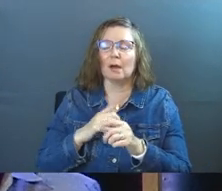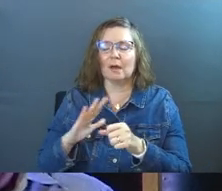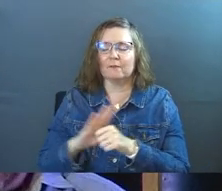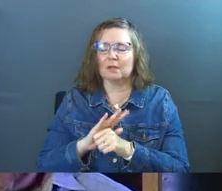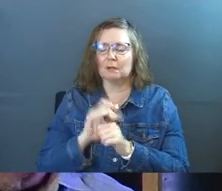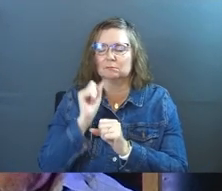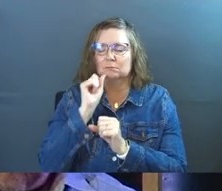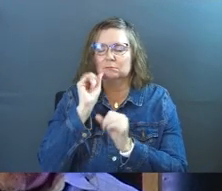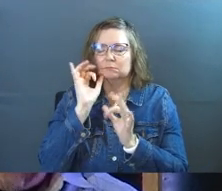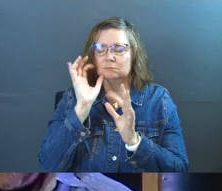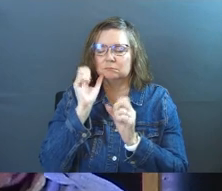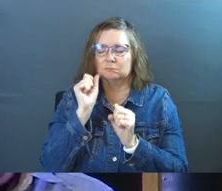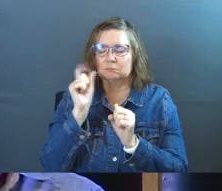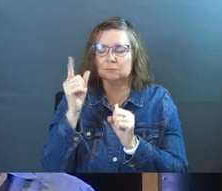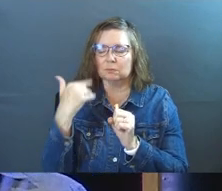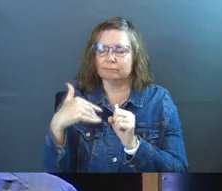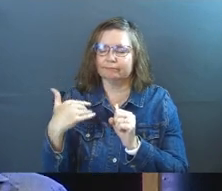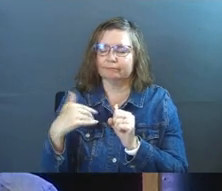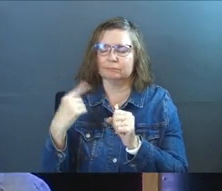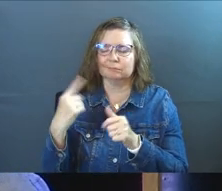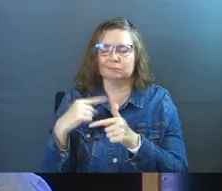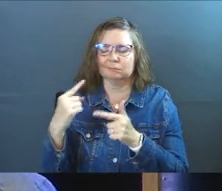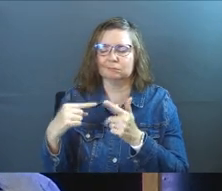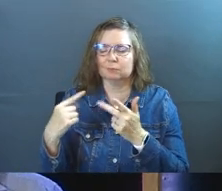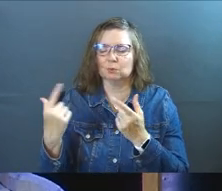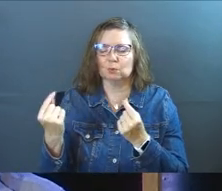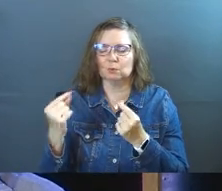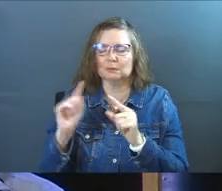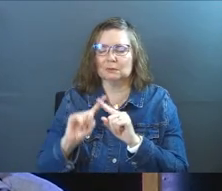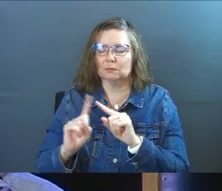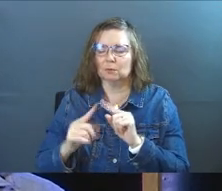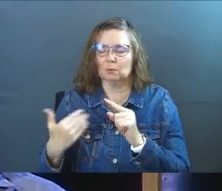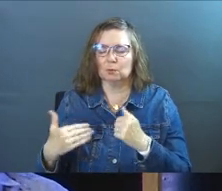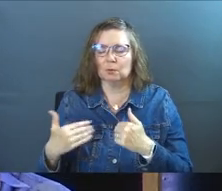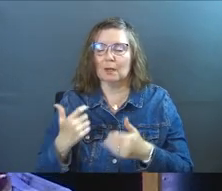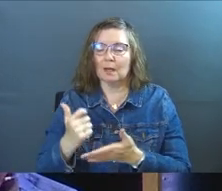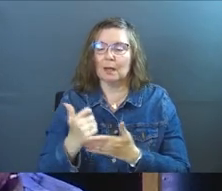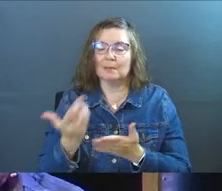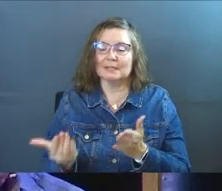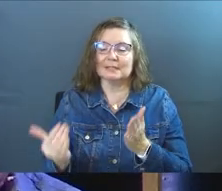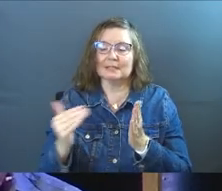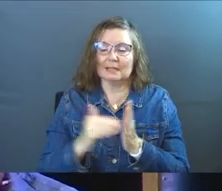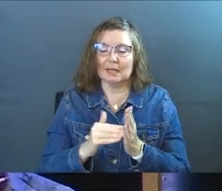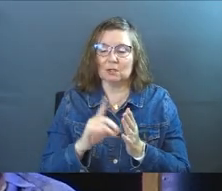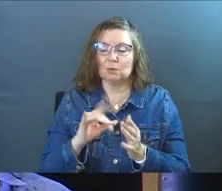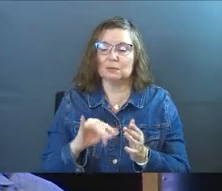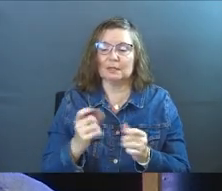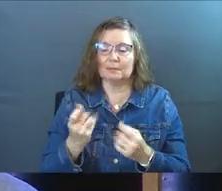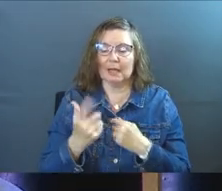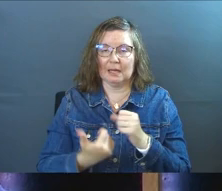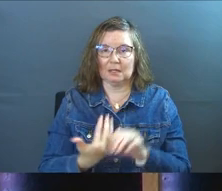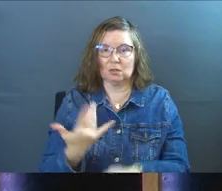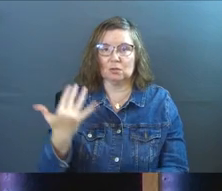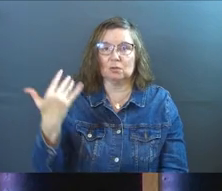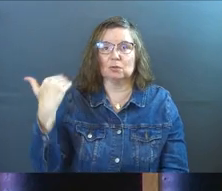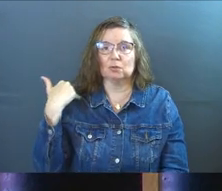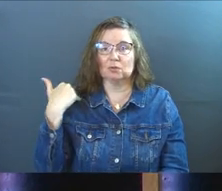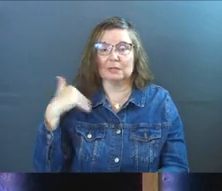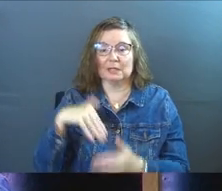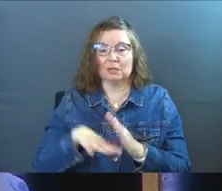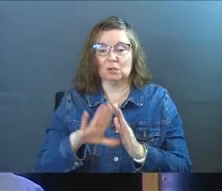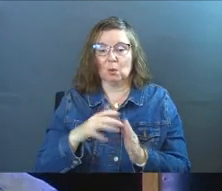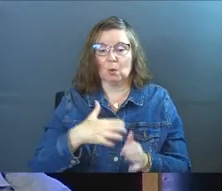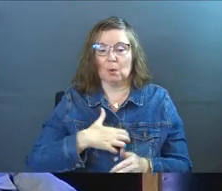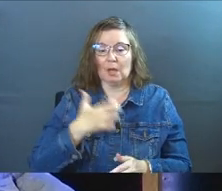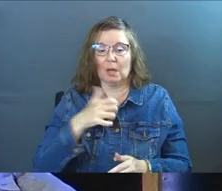filled with awe by your amazing works in this time of our deep need. Help us again as you did in years gone by, and in